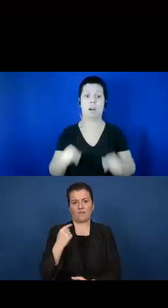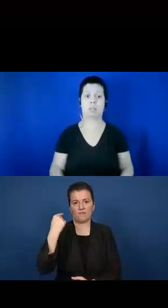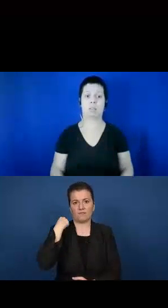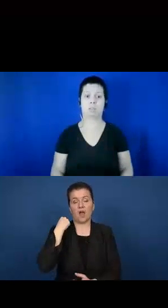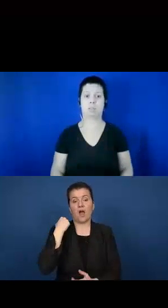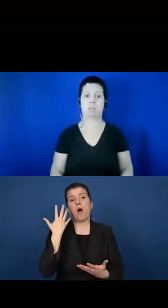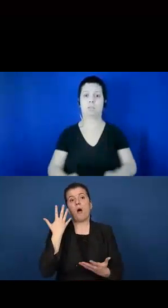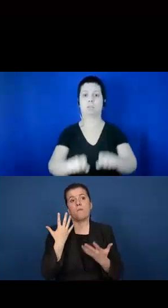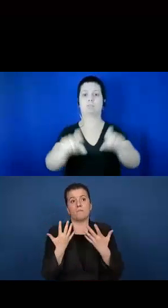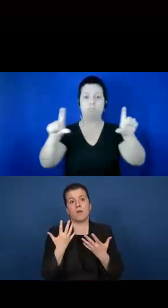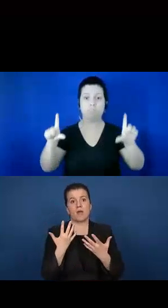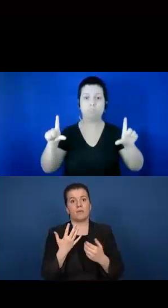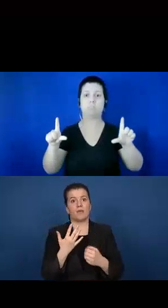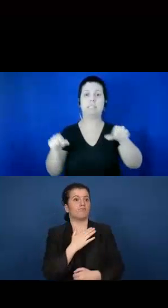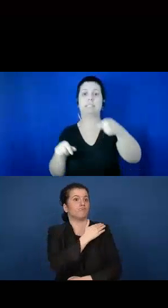grid.